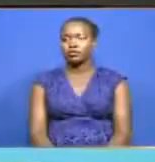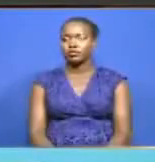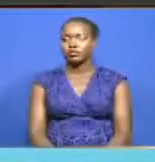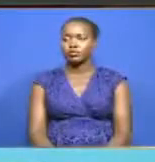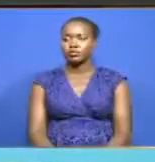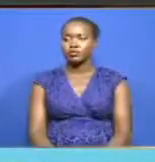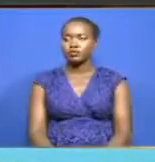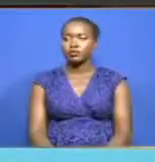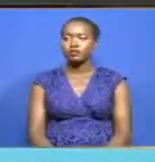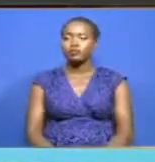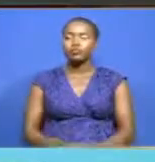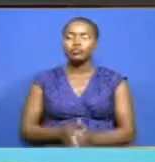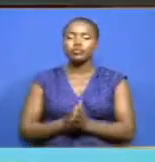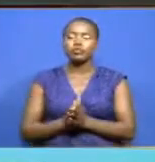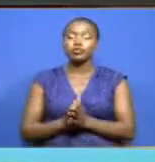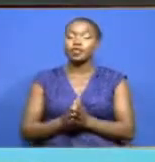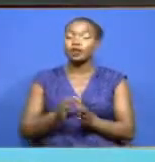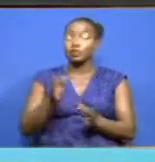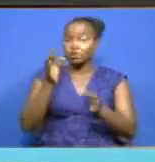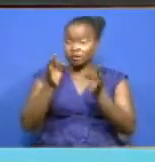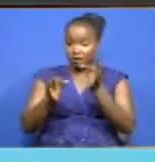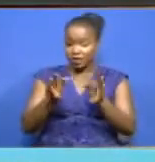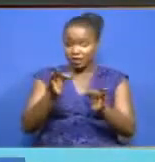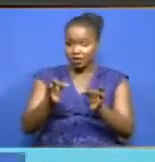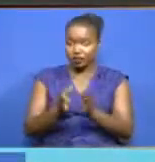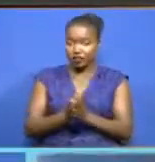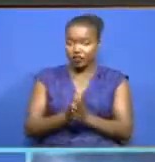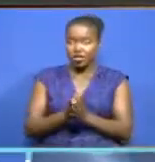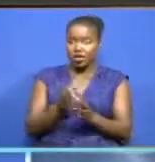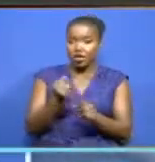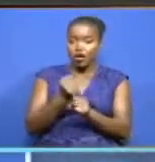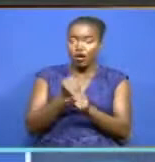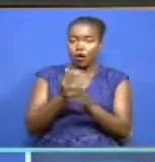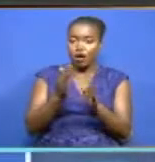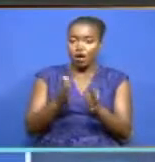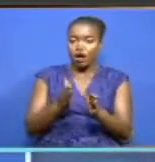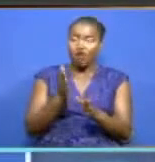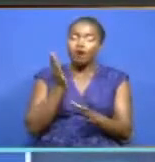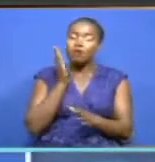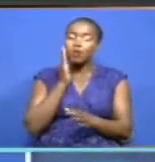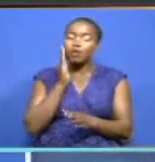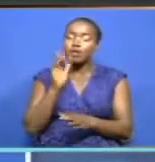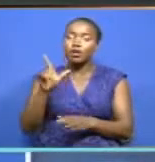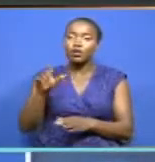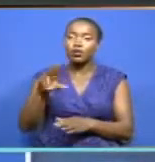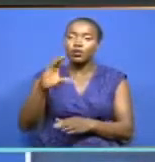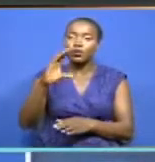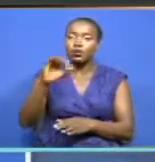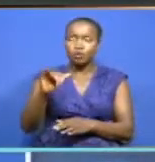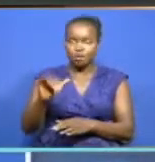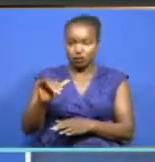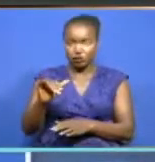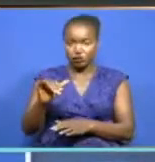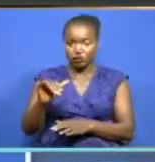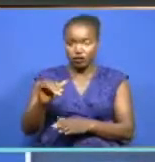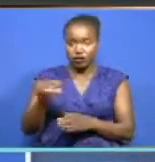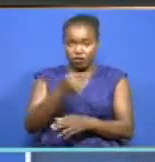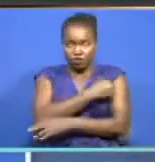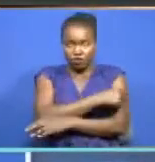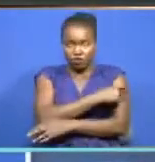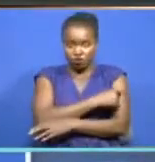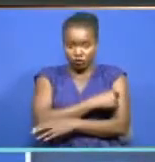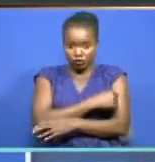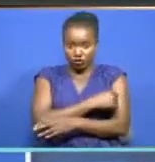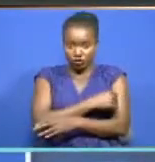Welcome back. And now on to the corridors of justice. A worker at the Mama Lucy Hospital who was allegedly captured negotiating with an